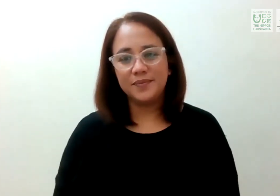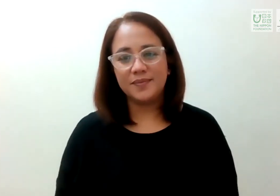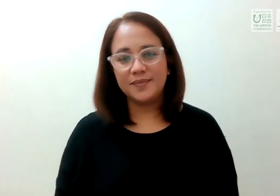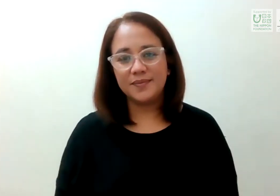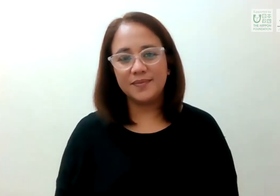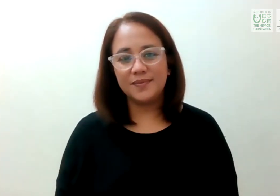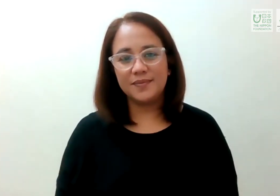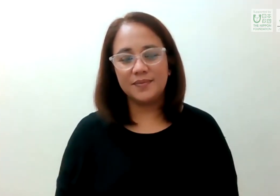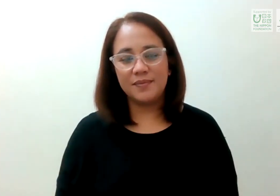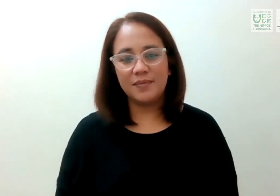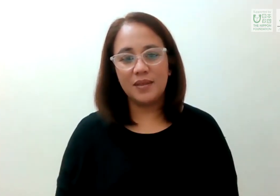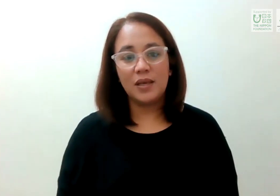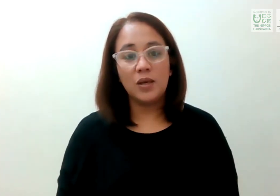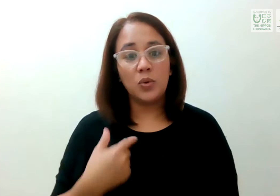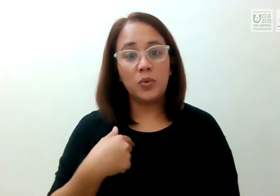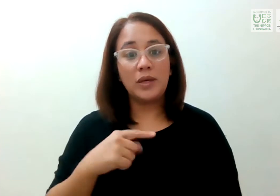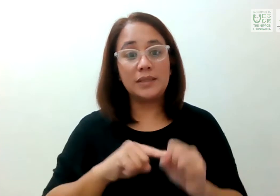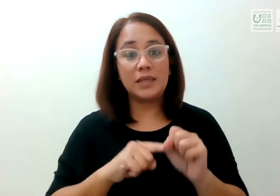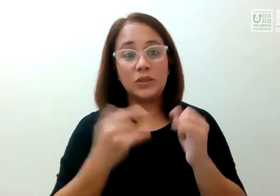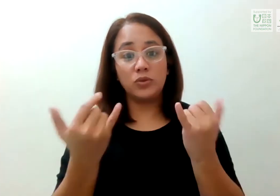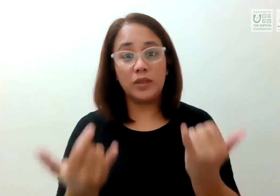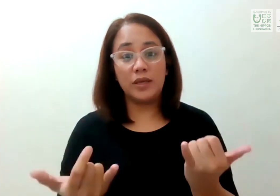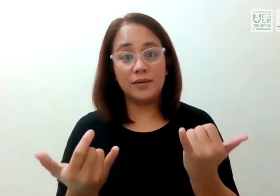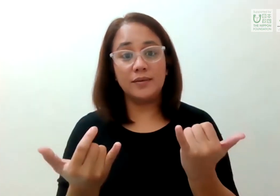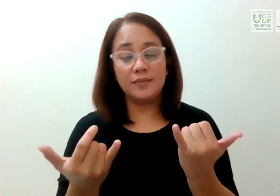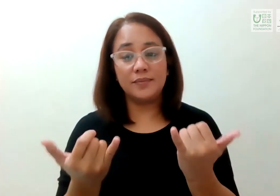And we're going to start today with the